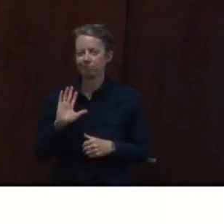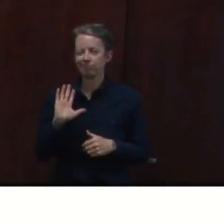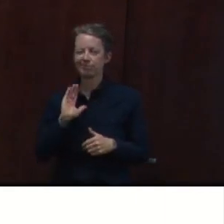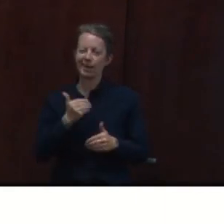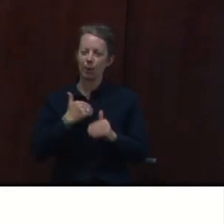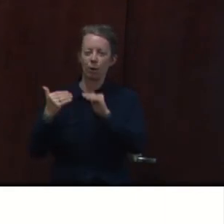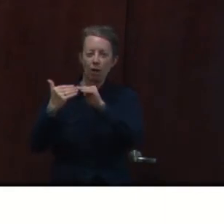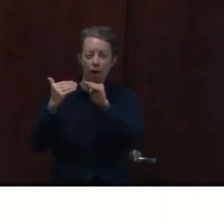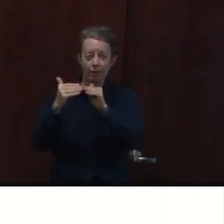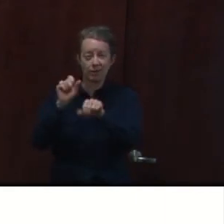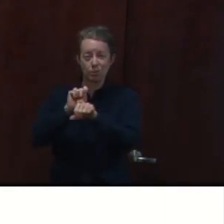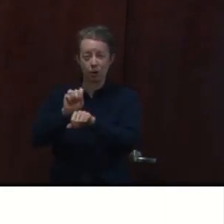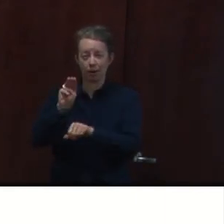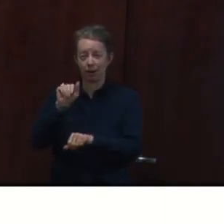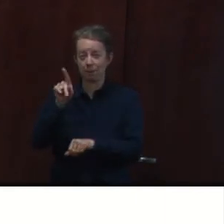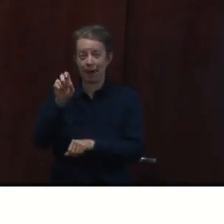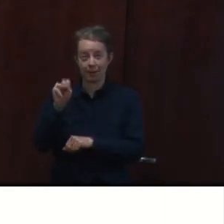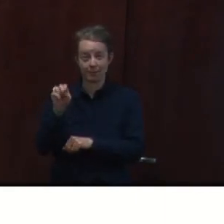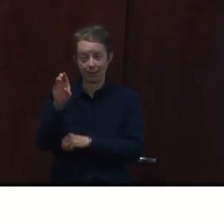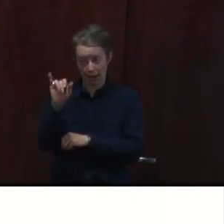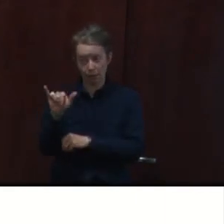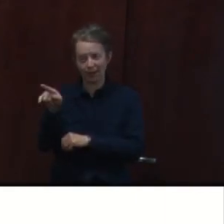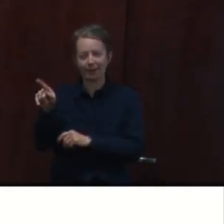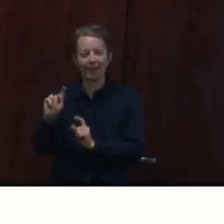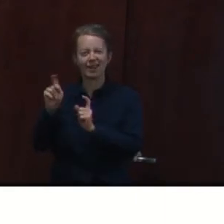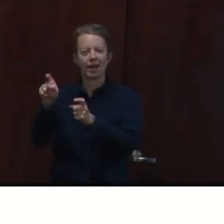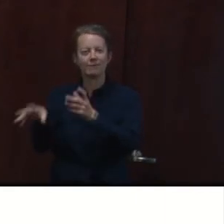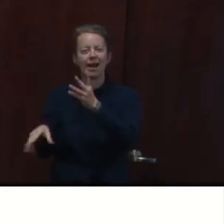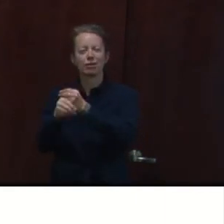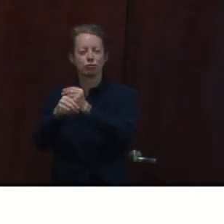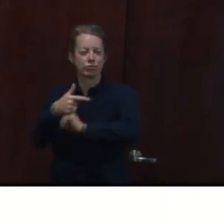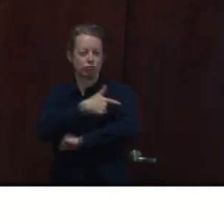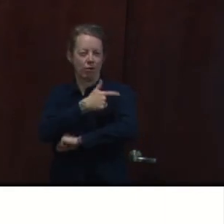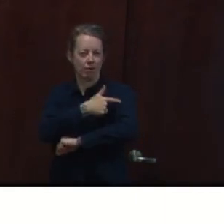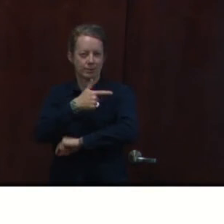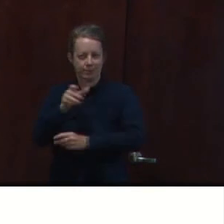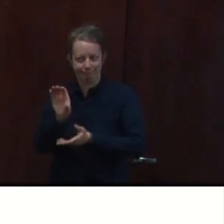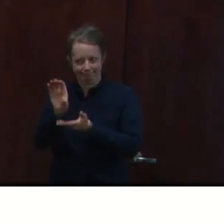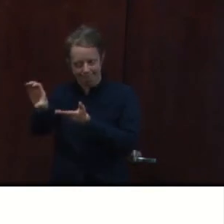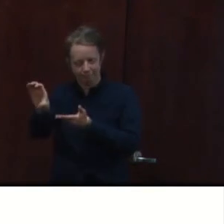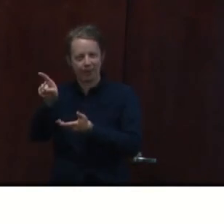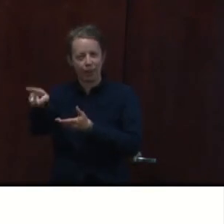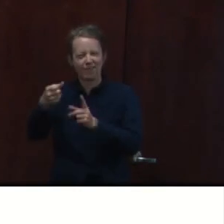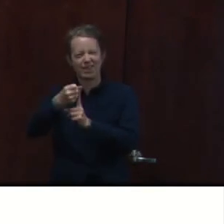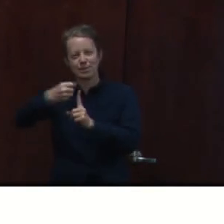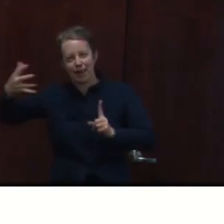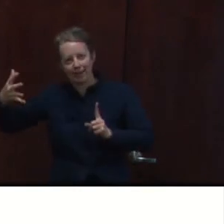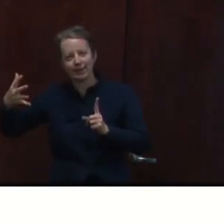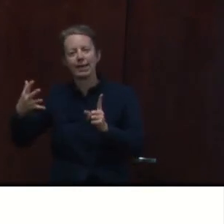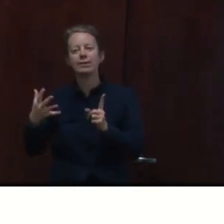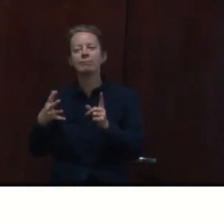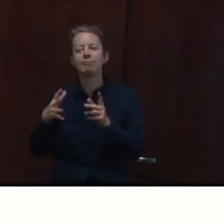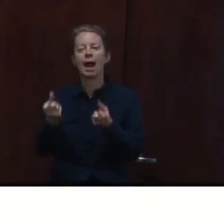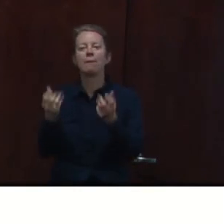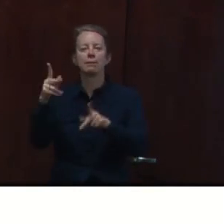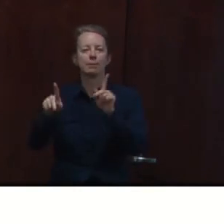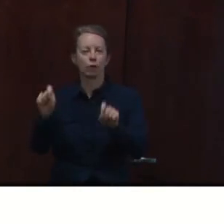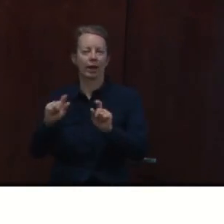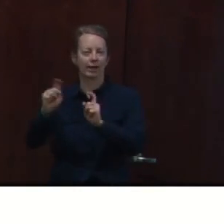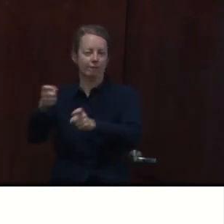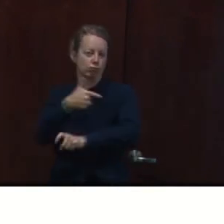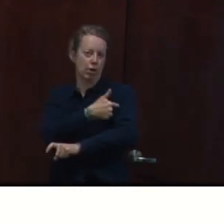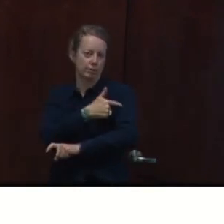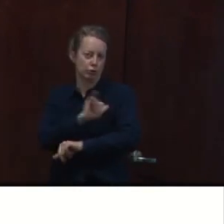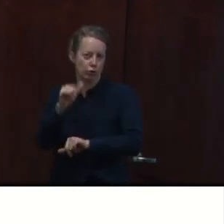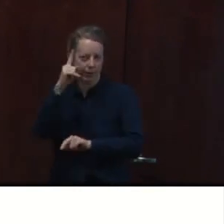in Madison County also received a bump in vaccine and have expanded their mass vaccination reach as well.